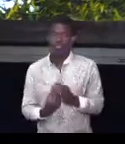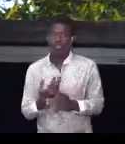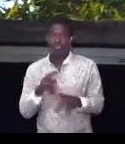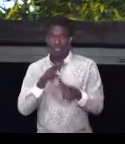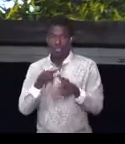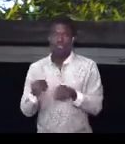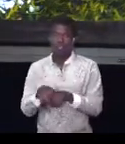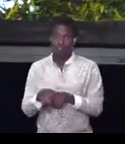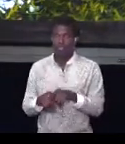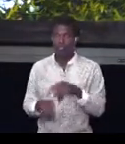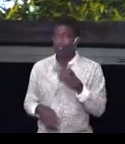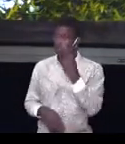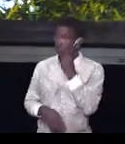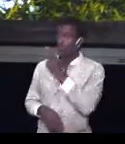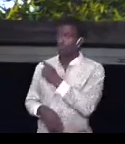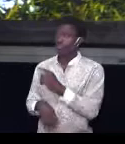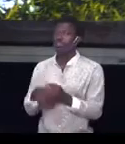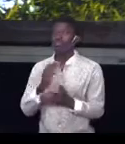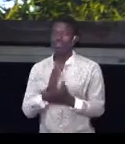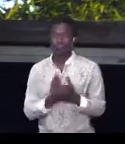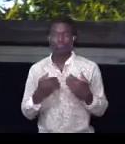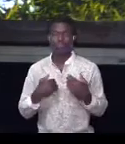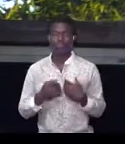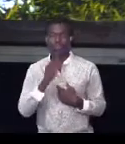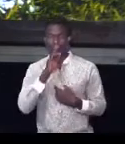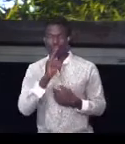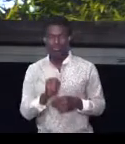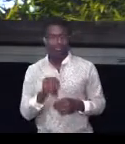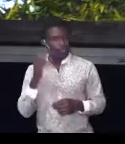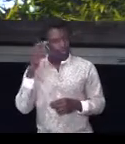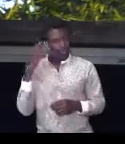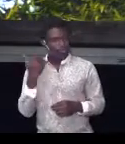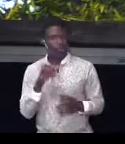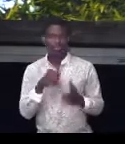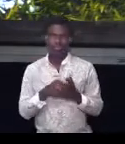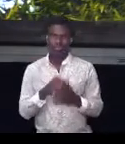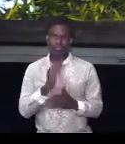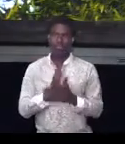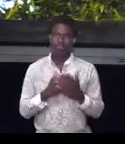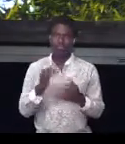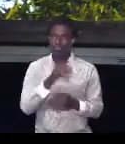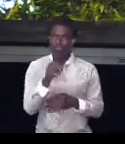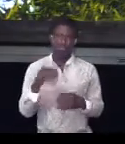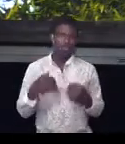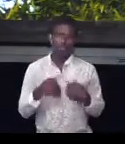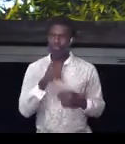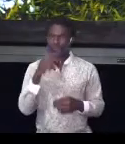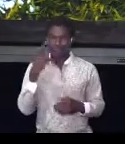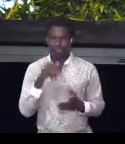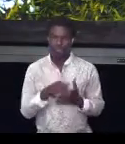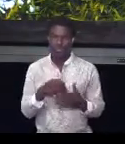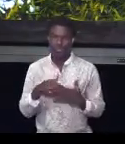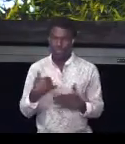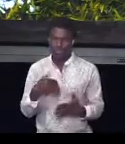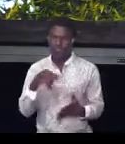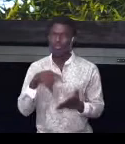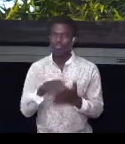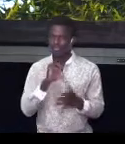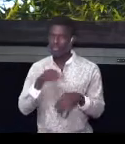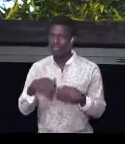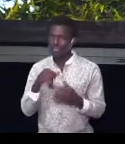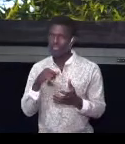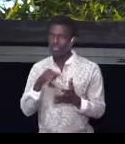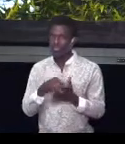looks like. I know some have been hearing about fertilizer, but some of you have not even seen it before. So this